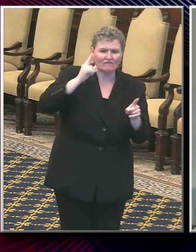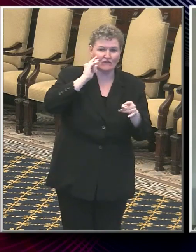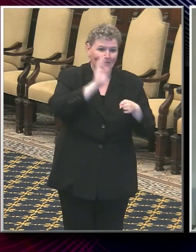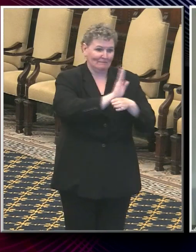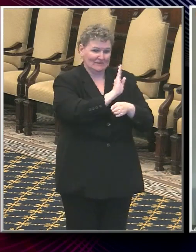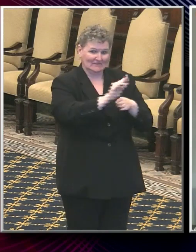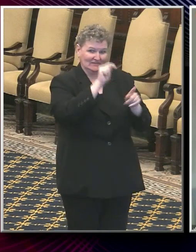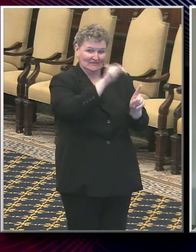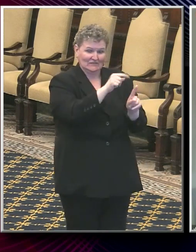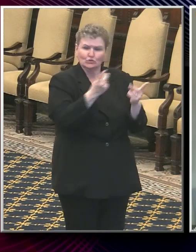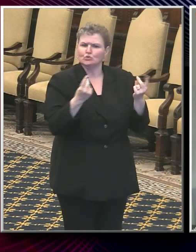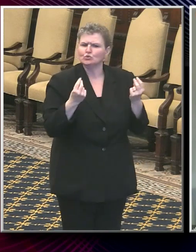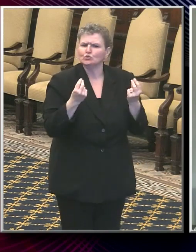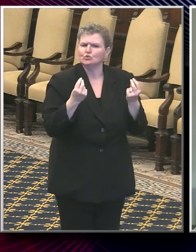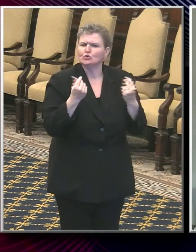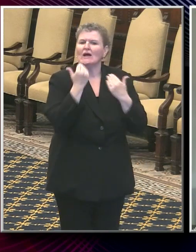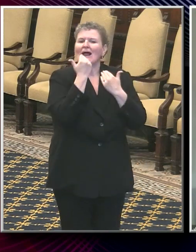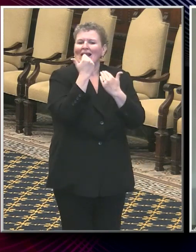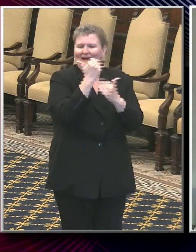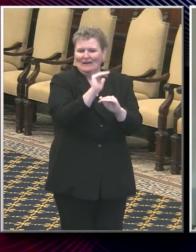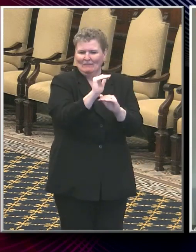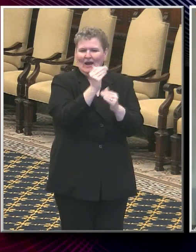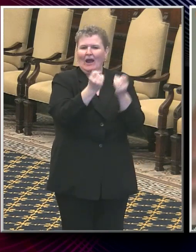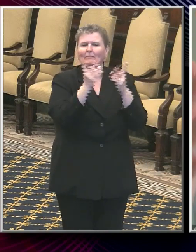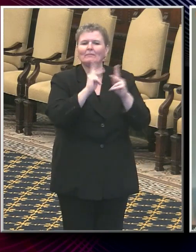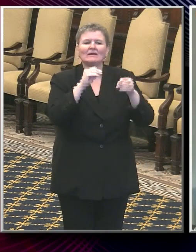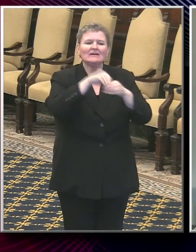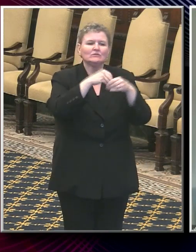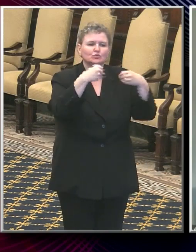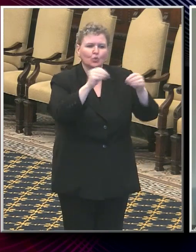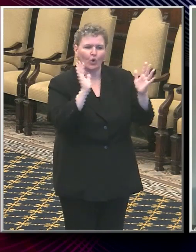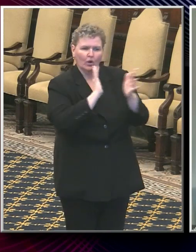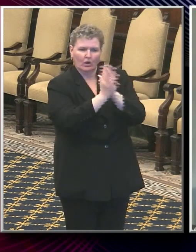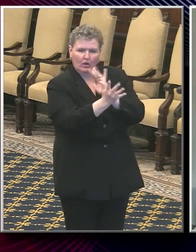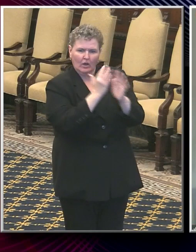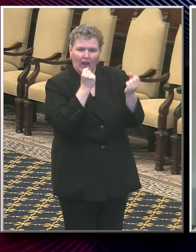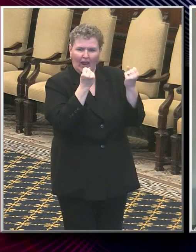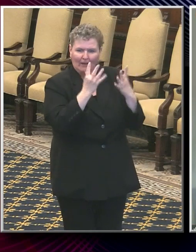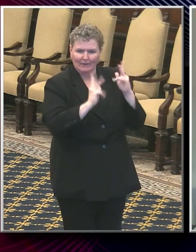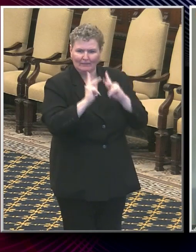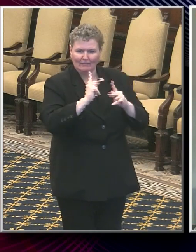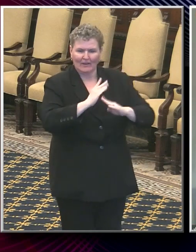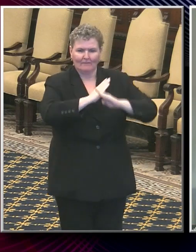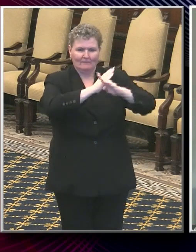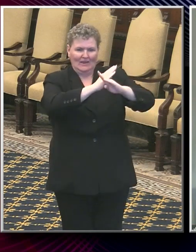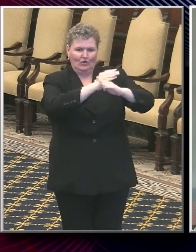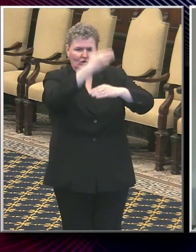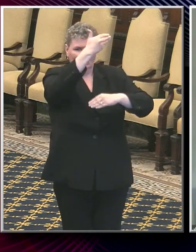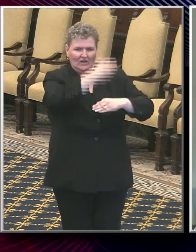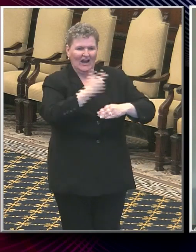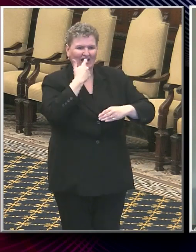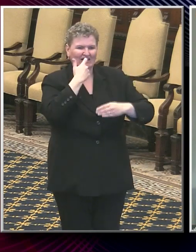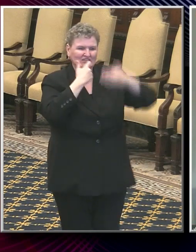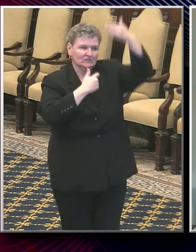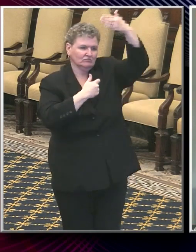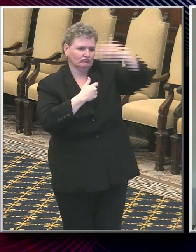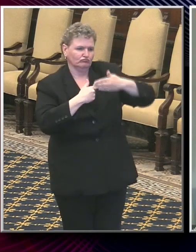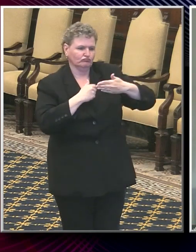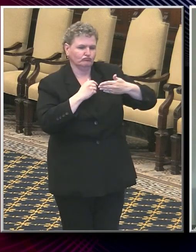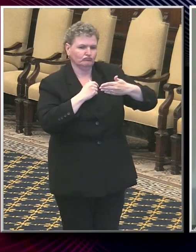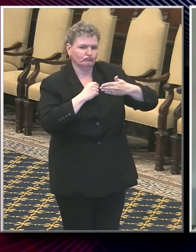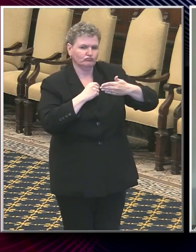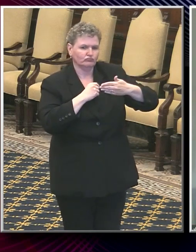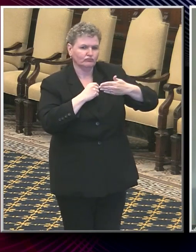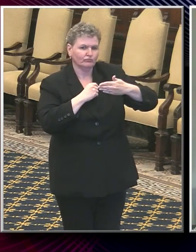to reduce the number of people in the store. There'll be barriers like those plexiglass barriers next to cash registers, asking for spacing of